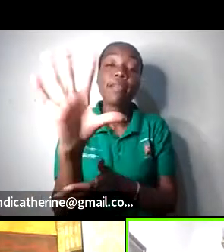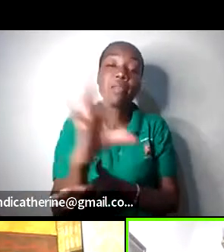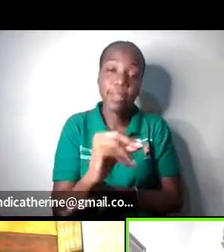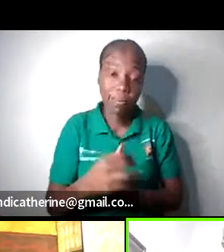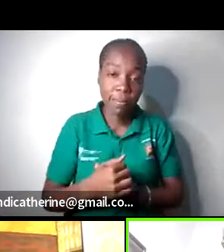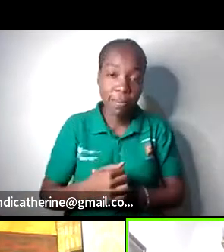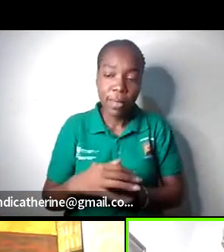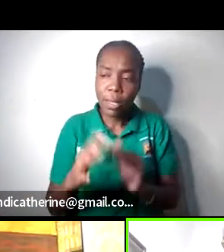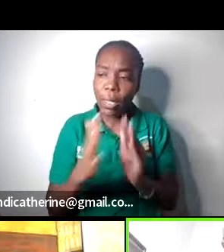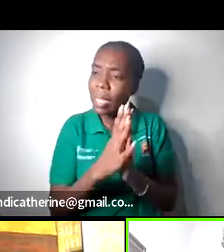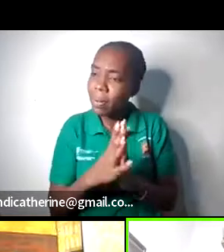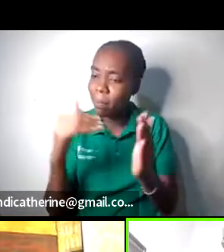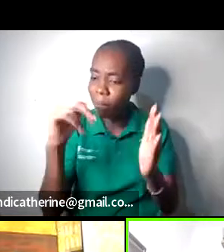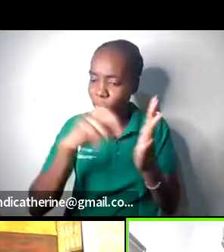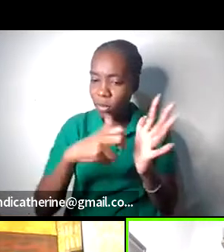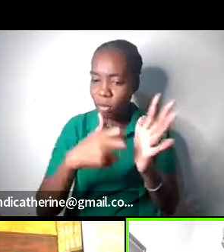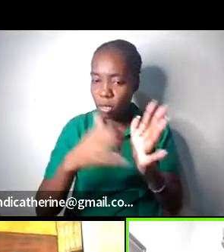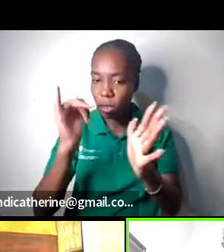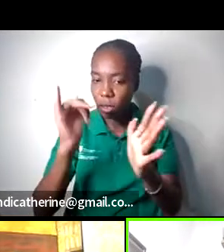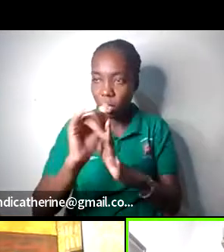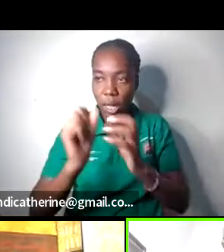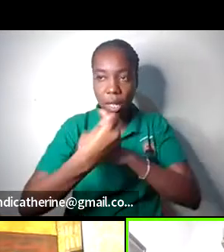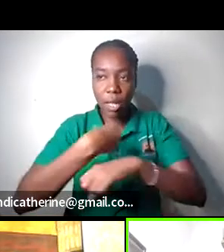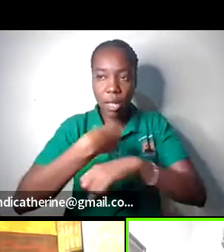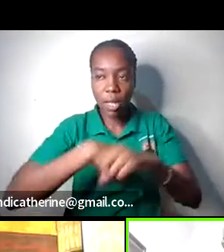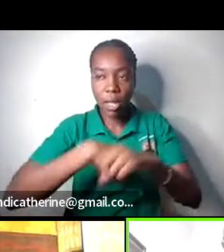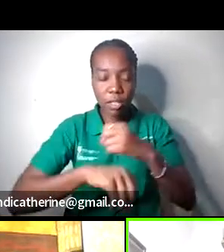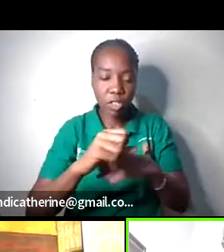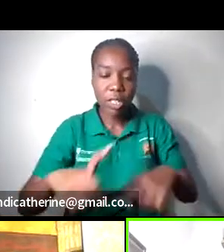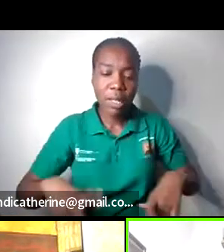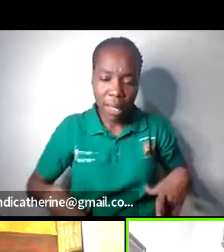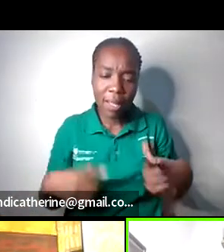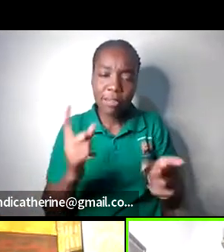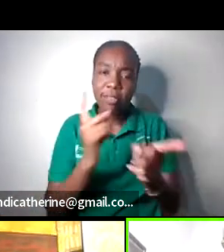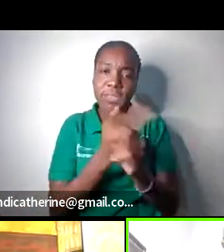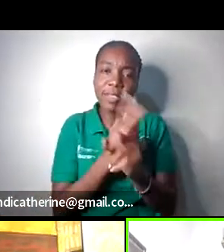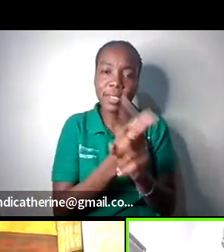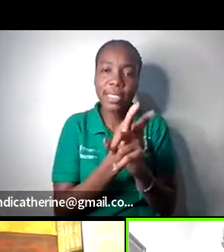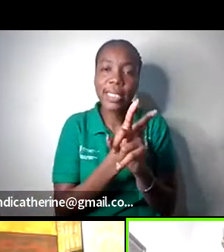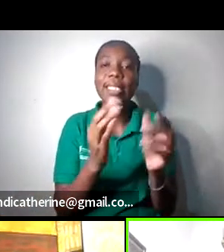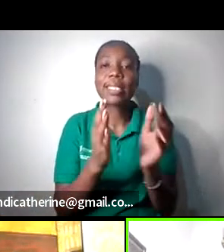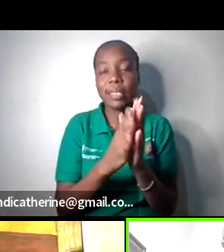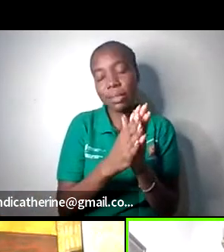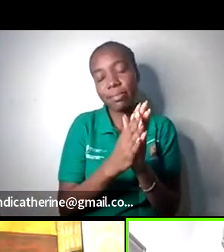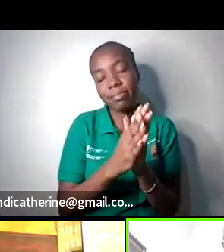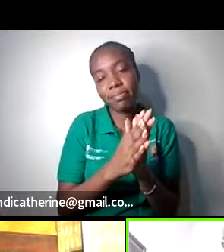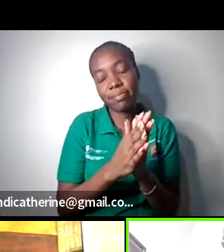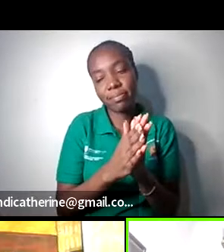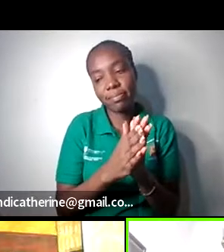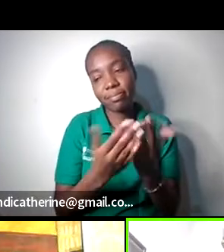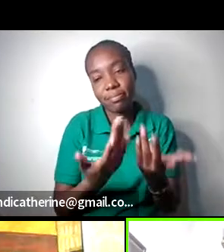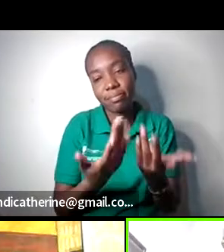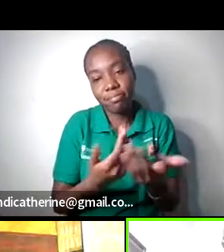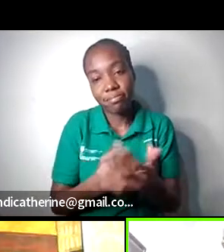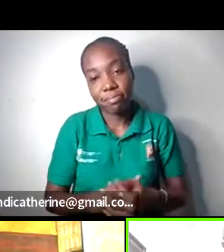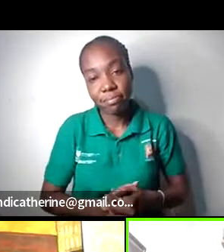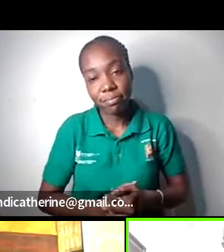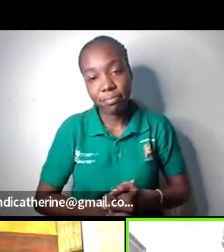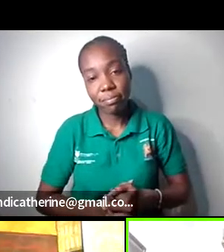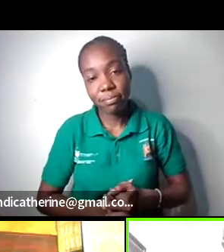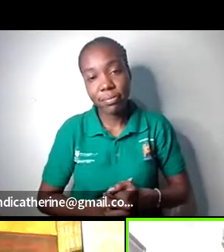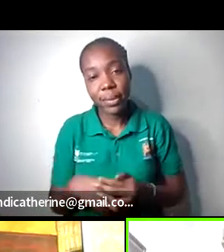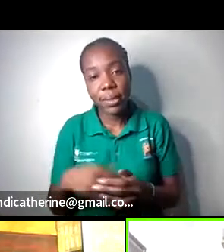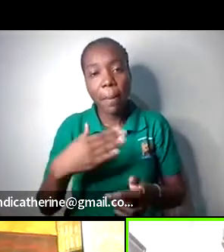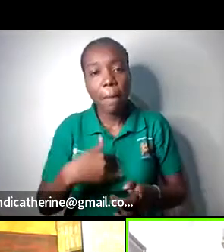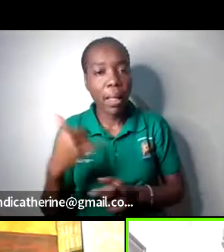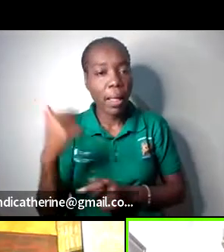life of the people that are impacted by those particular projects. I think this is the